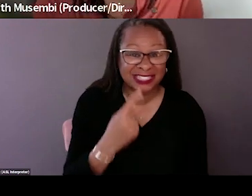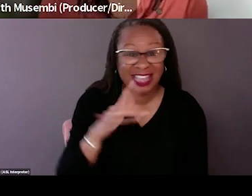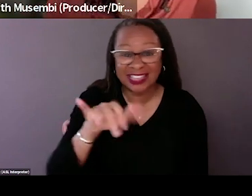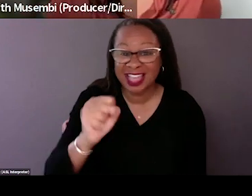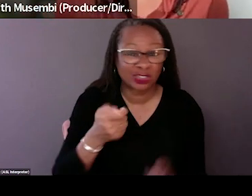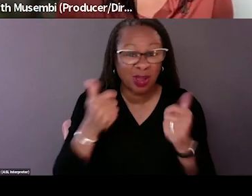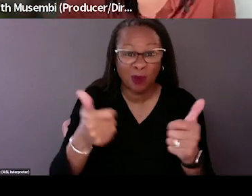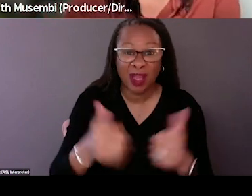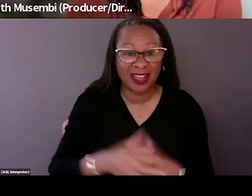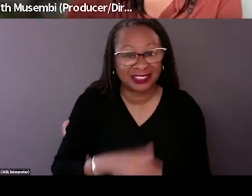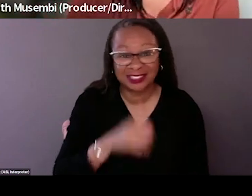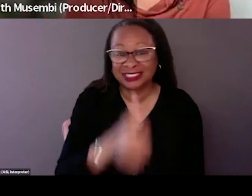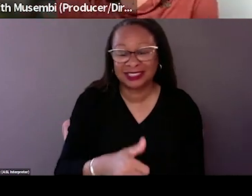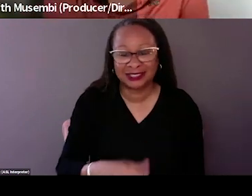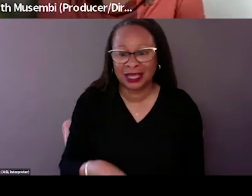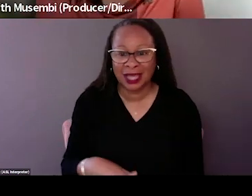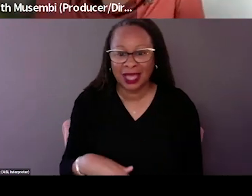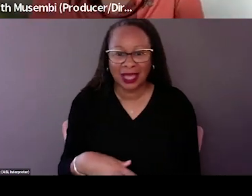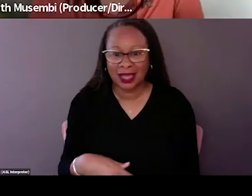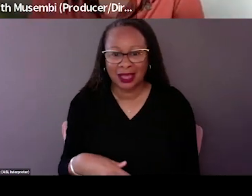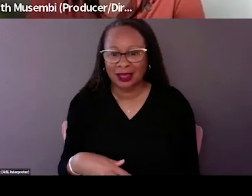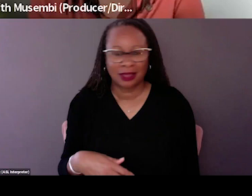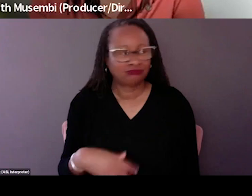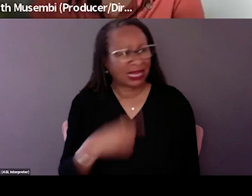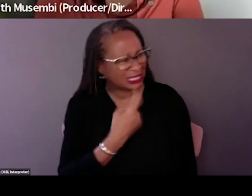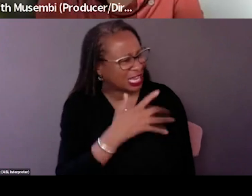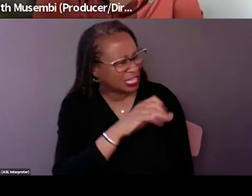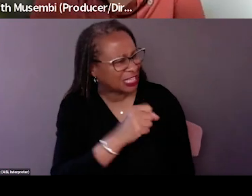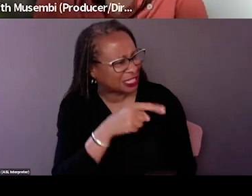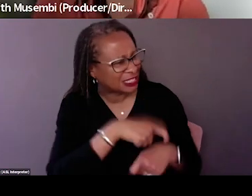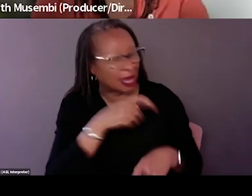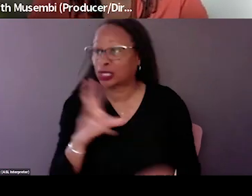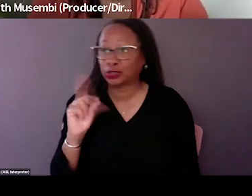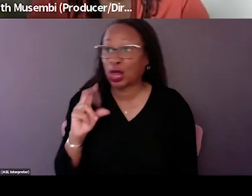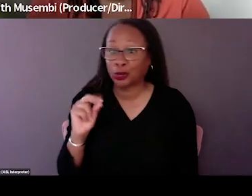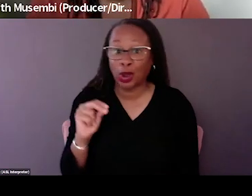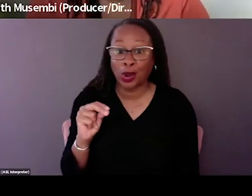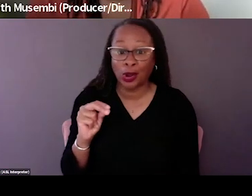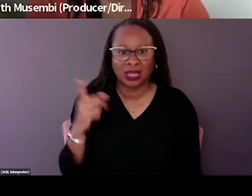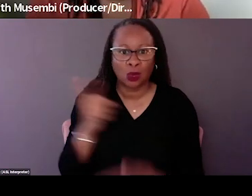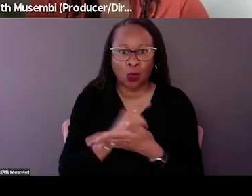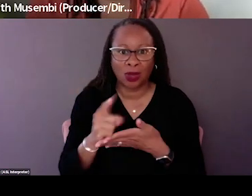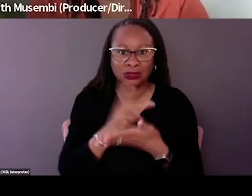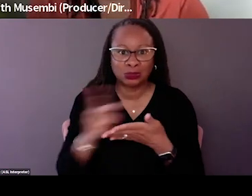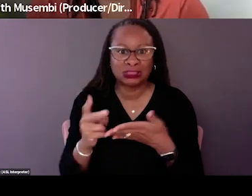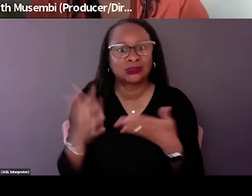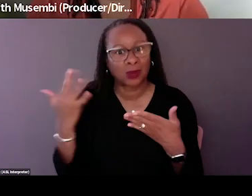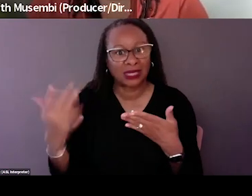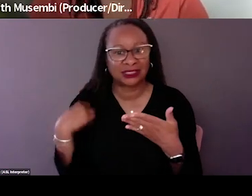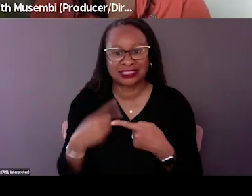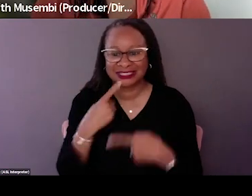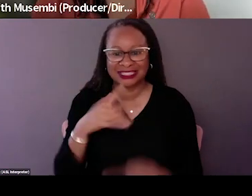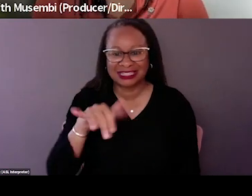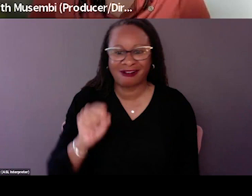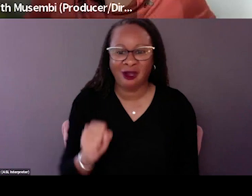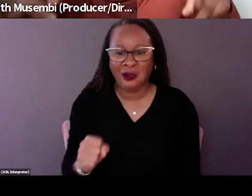She's like, oh, didn't I tell you yes at the time? I was like, no, you didn't. You left me hanging for a good few weeks. I couldn't be too eager. I had